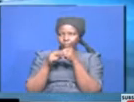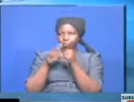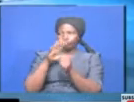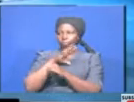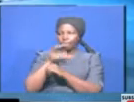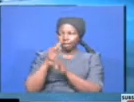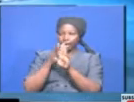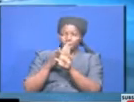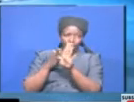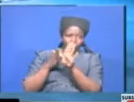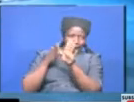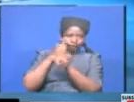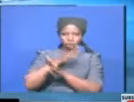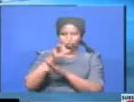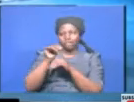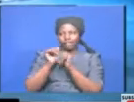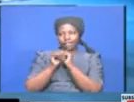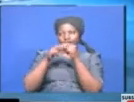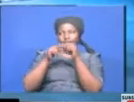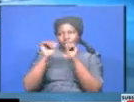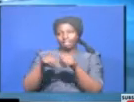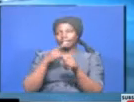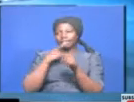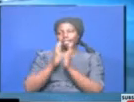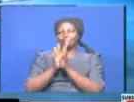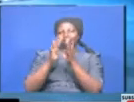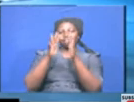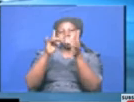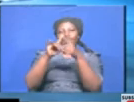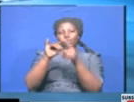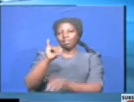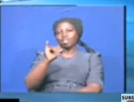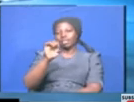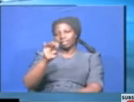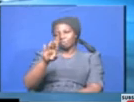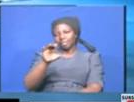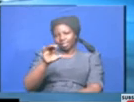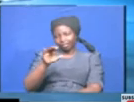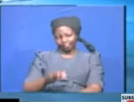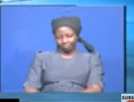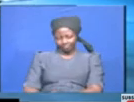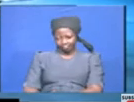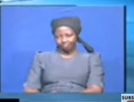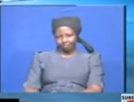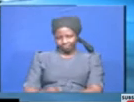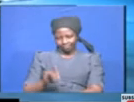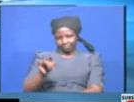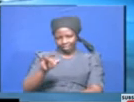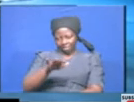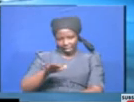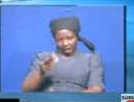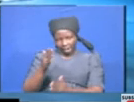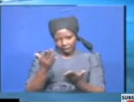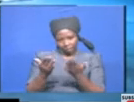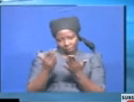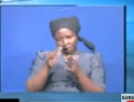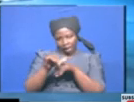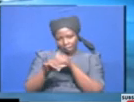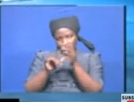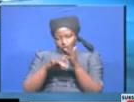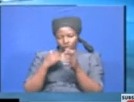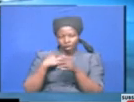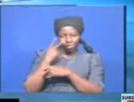before then, mm-hmm. we can actually say kudos to IEBC as far as that bit is concerned. Mm-hmm. Maybe in terms of what we saw